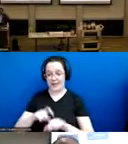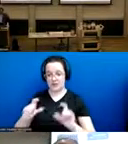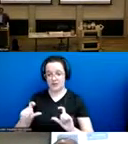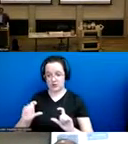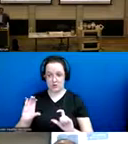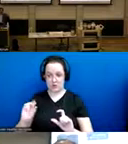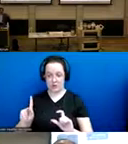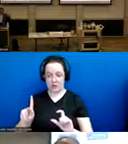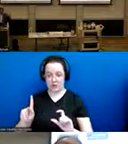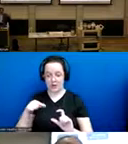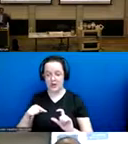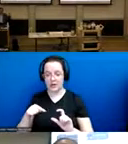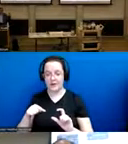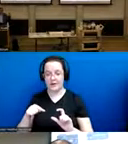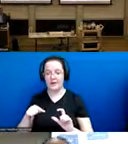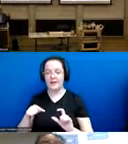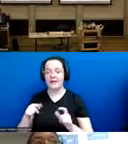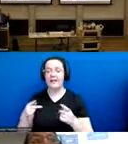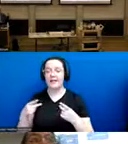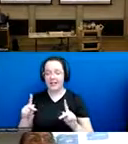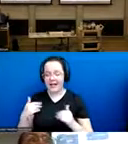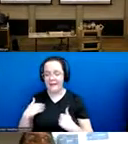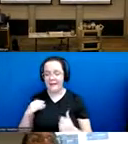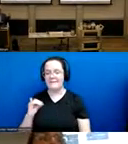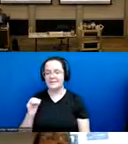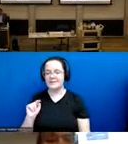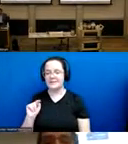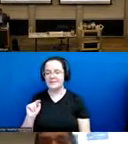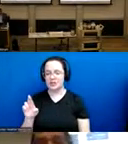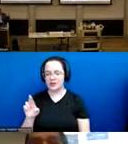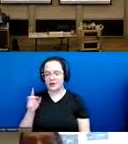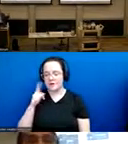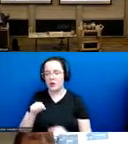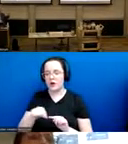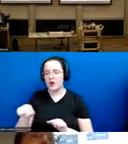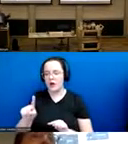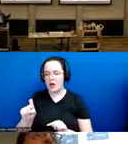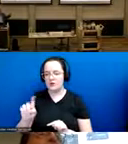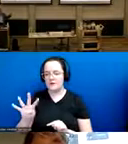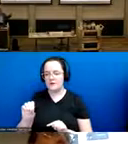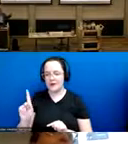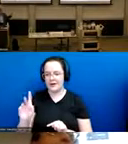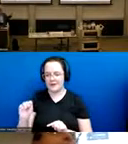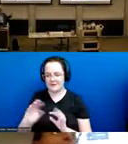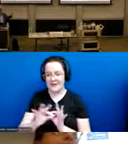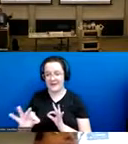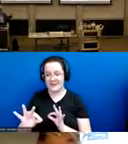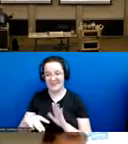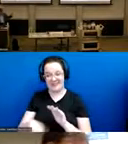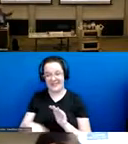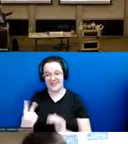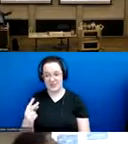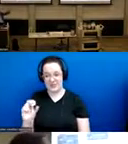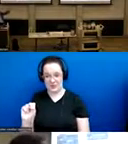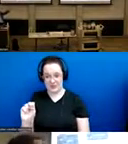That allows to have a jitter over 140 kilometers in fiber of less than 2 nanoseconds,